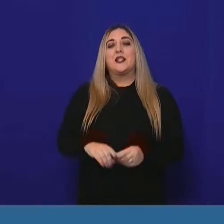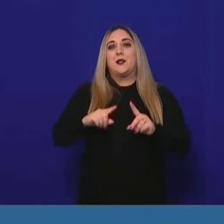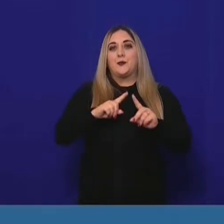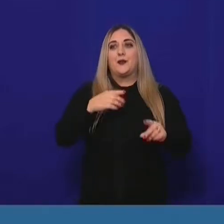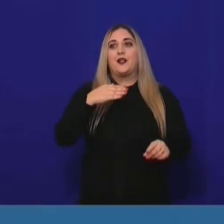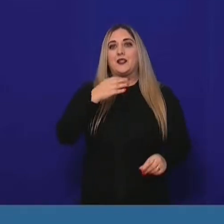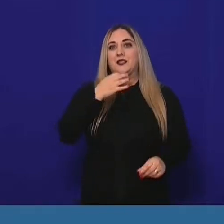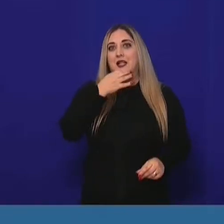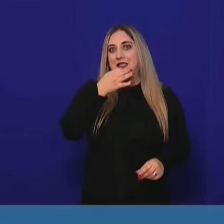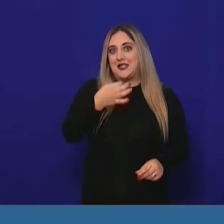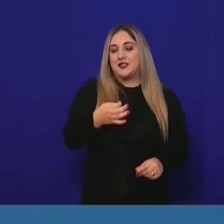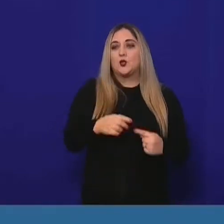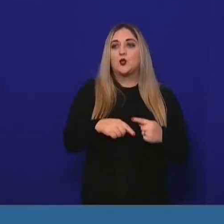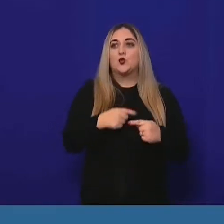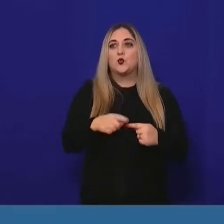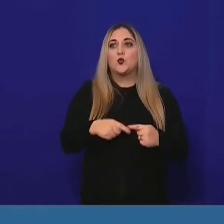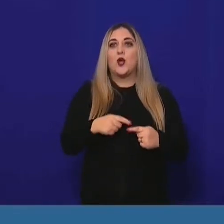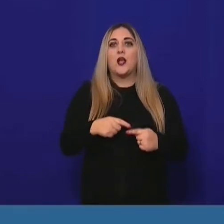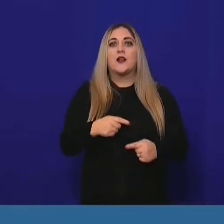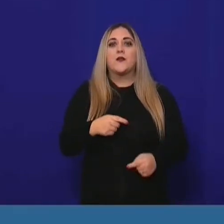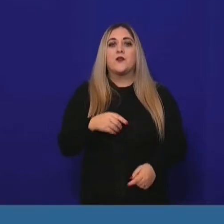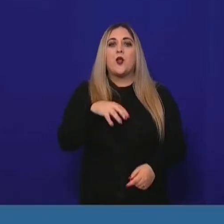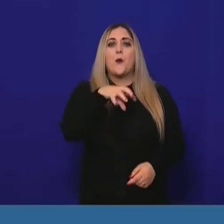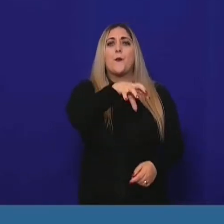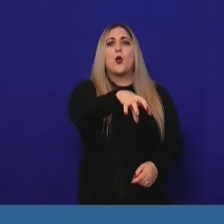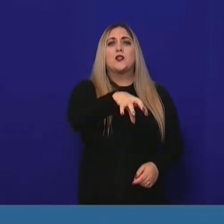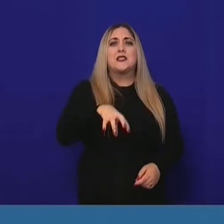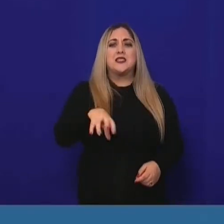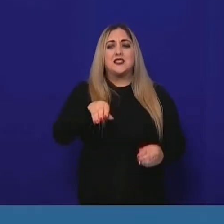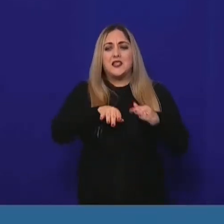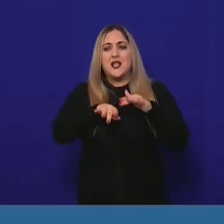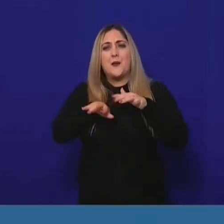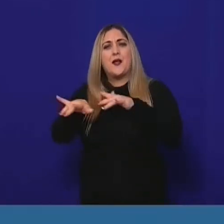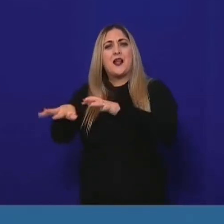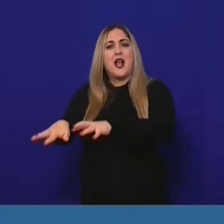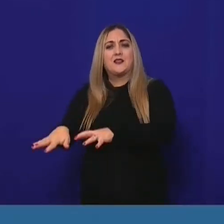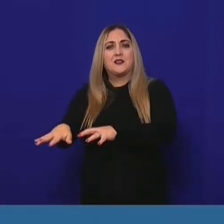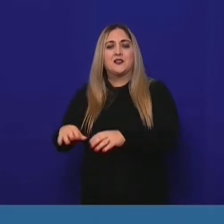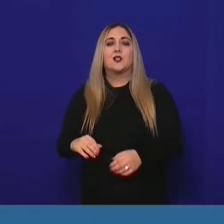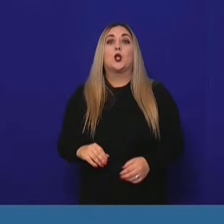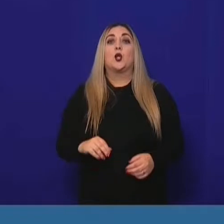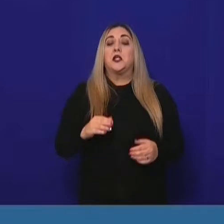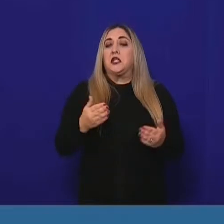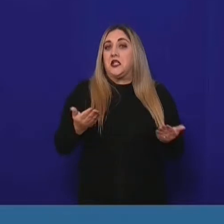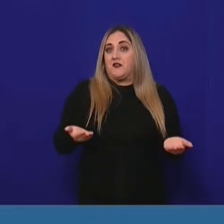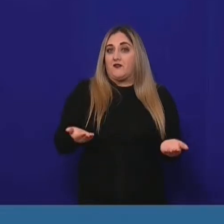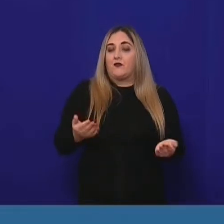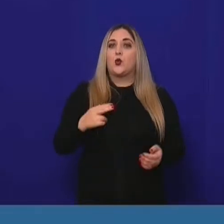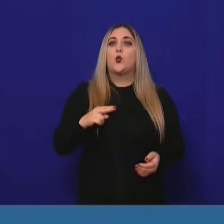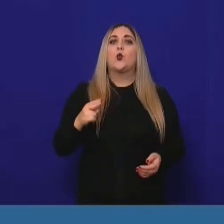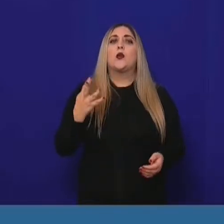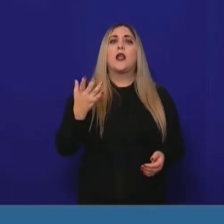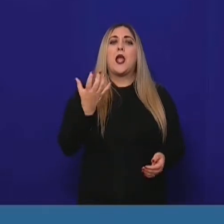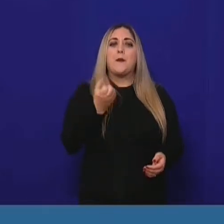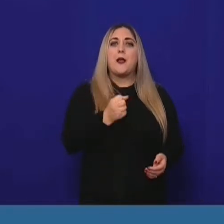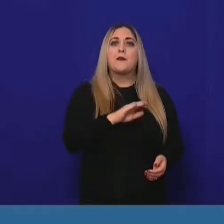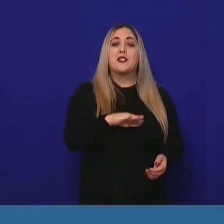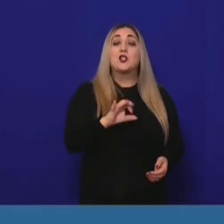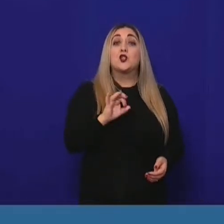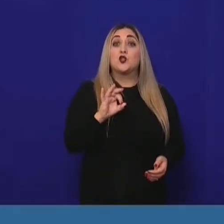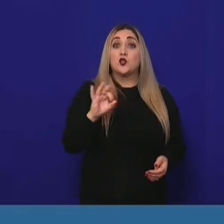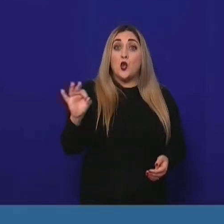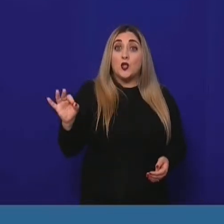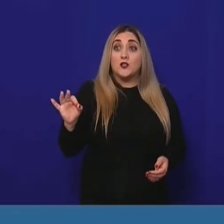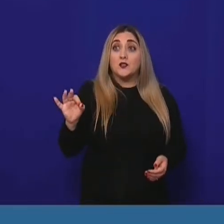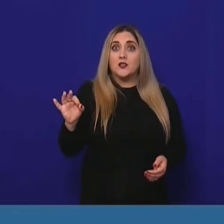xittina aġġornament fuq iċ-ċentri tal-immigrazzjoni kif ukoll jekk mill-każi il-ġodda b'mod